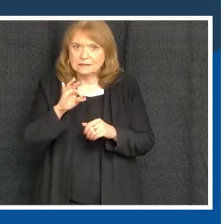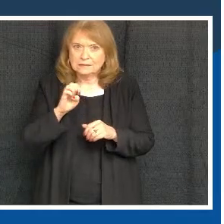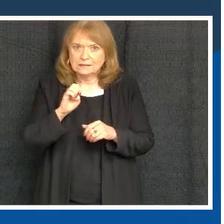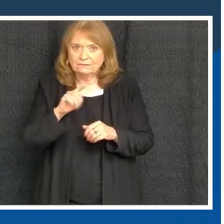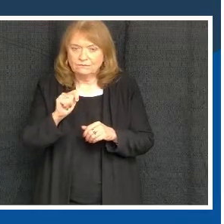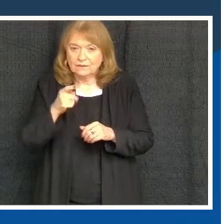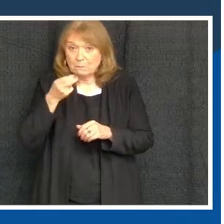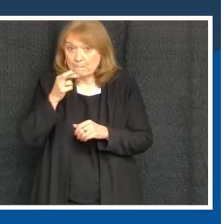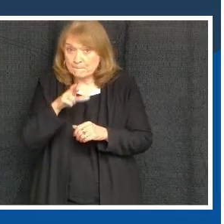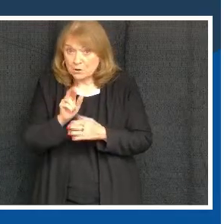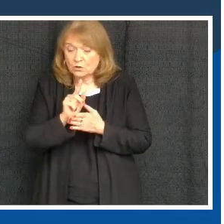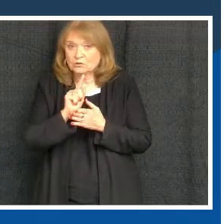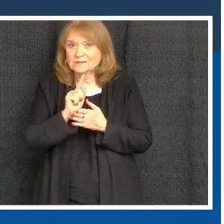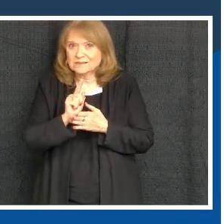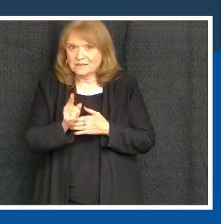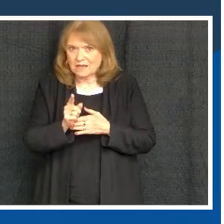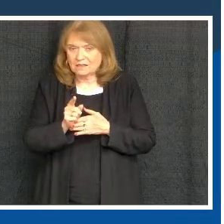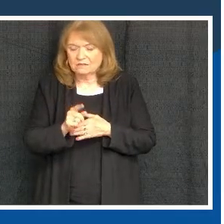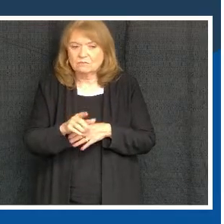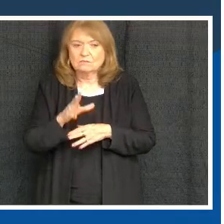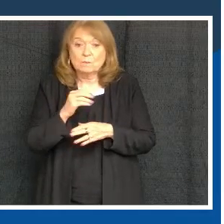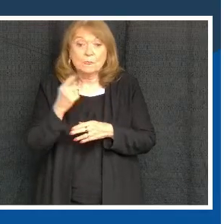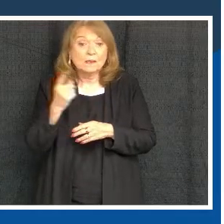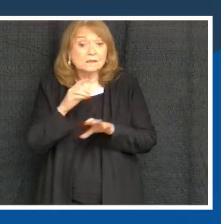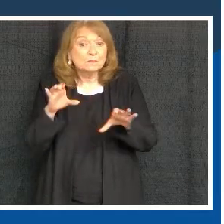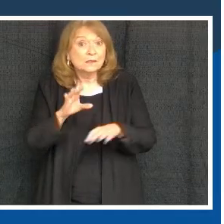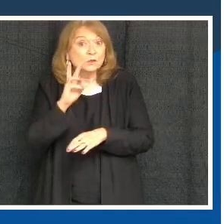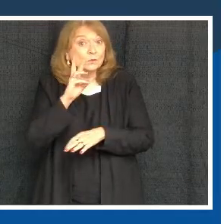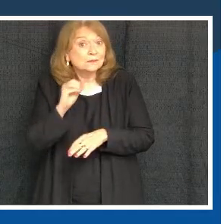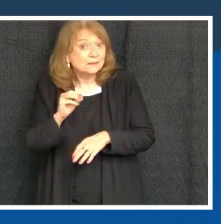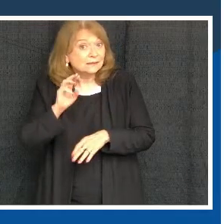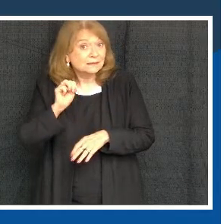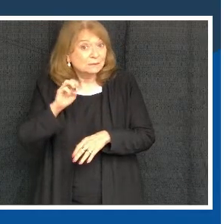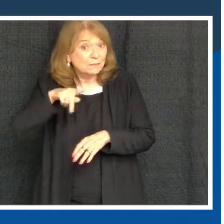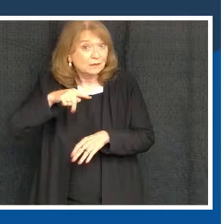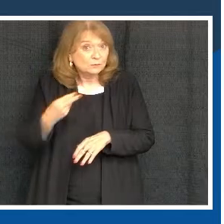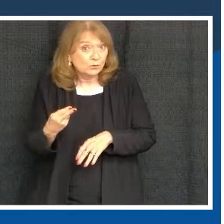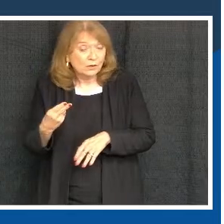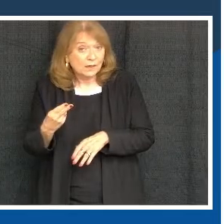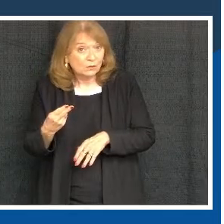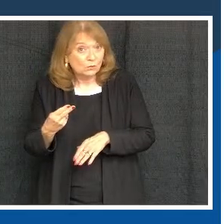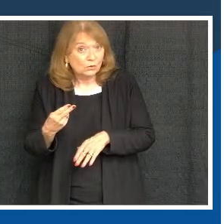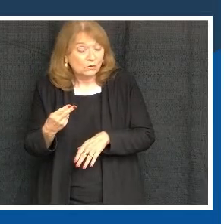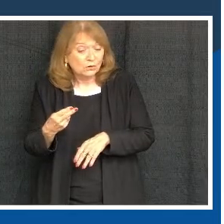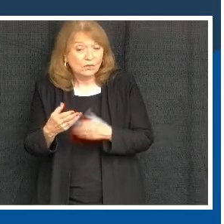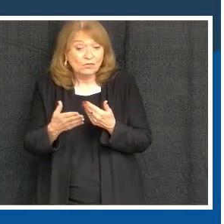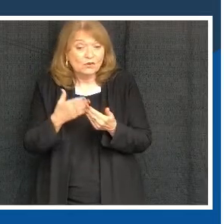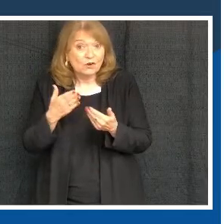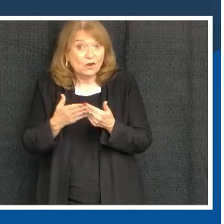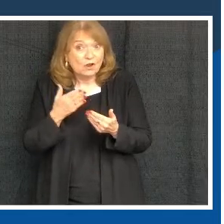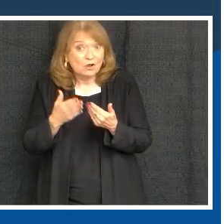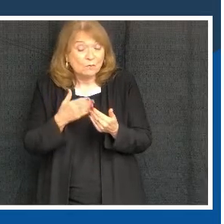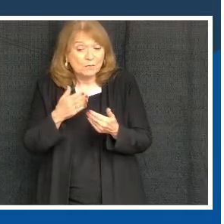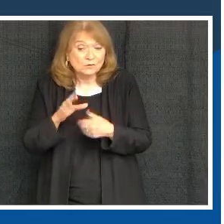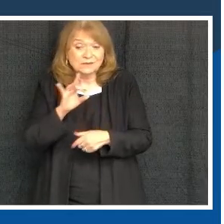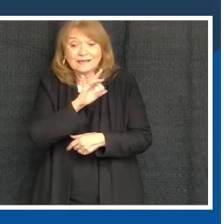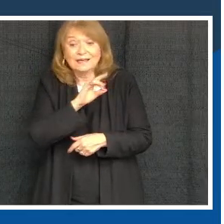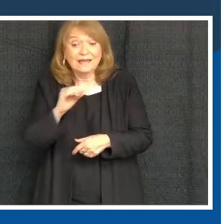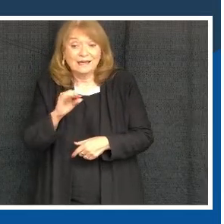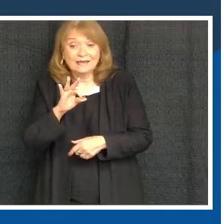And if somebody's doing 60 miles an hour, they're almost at 80 feet per